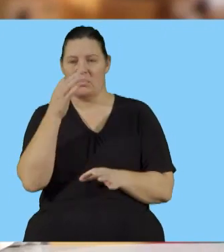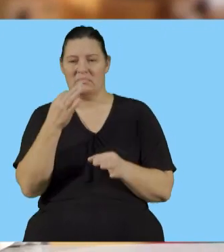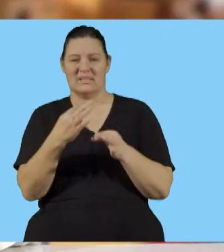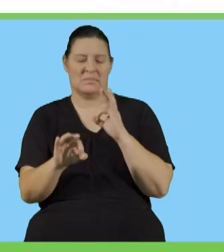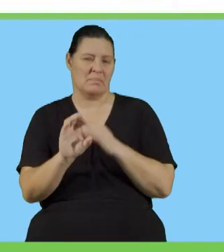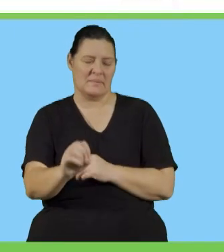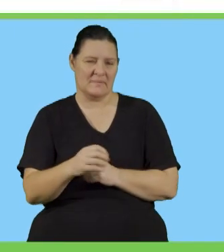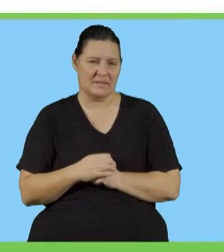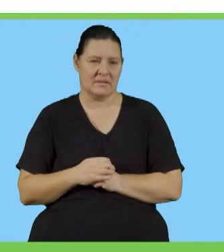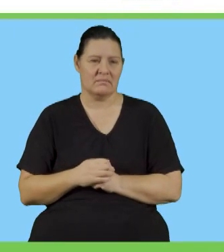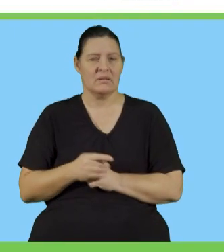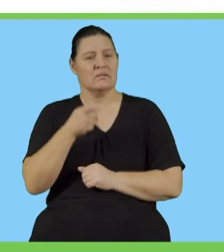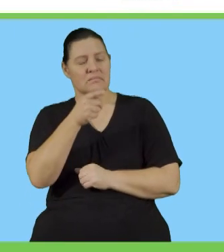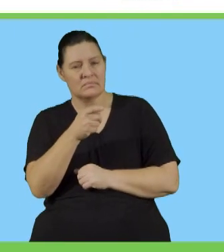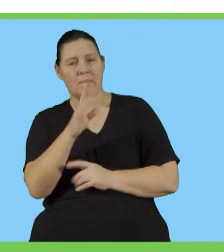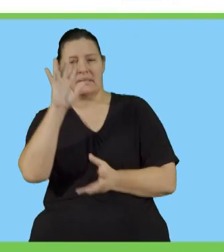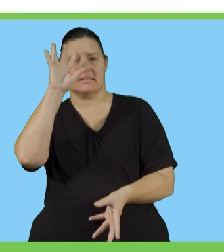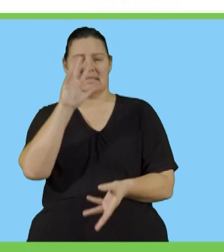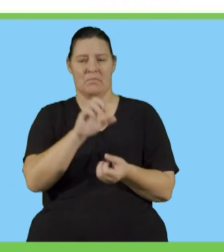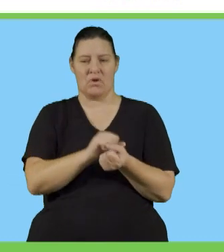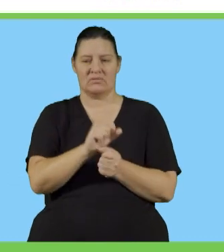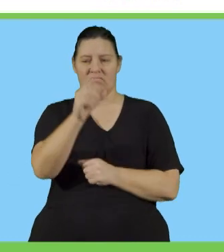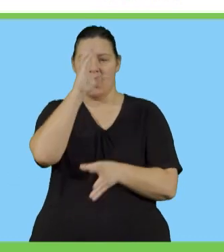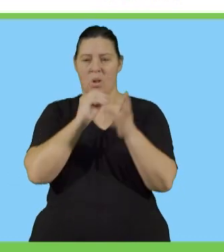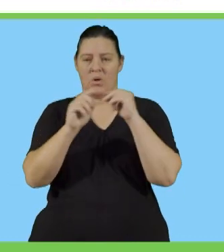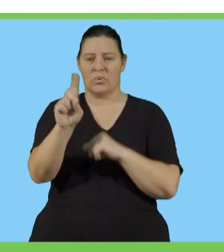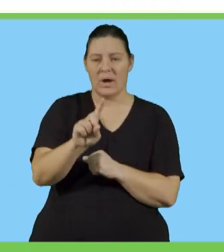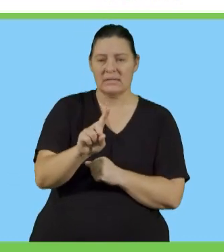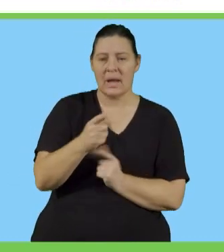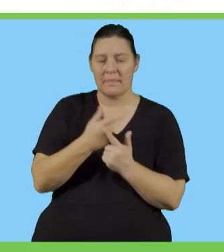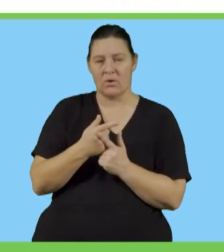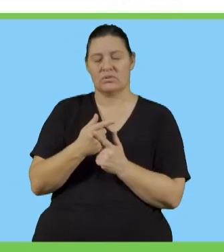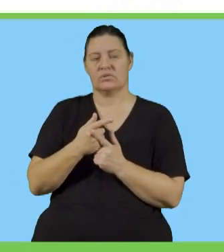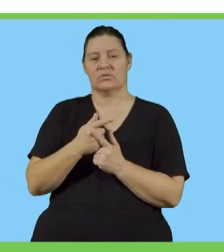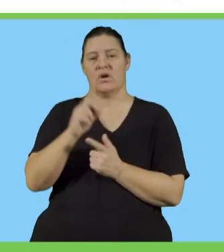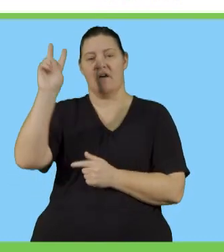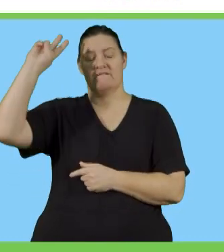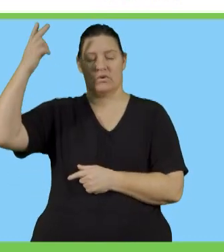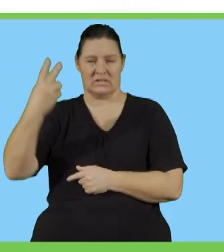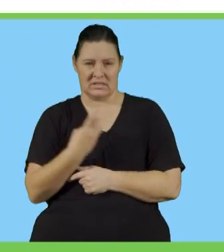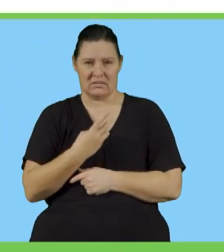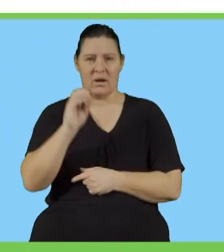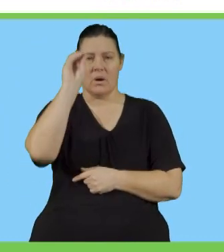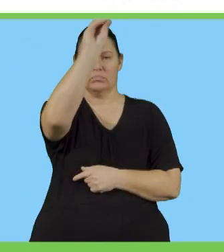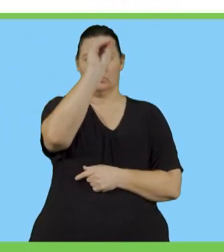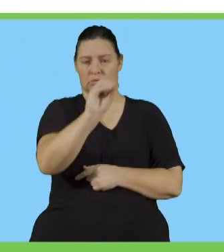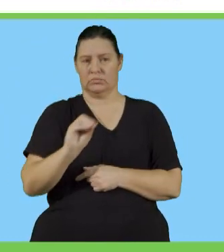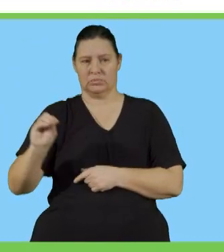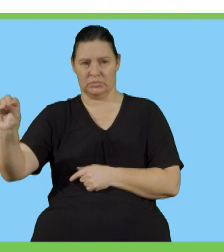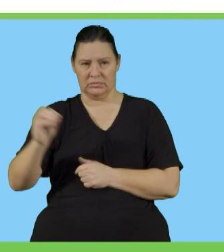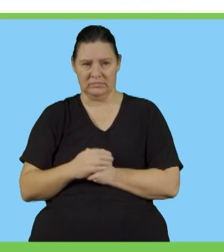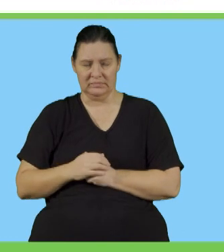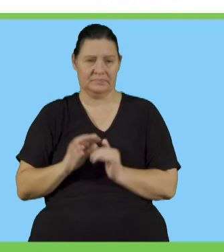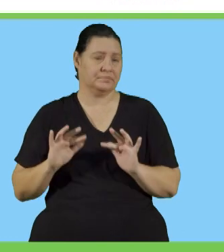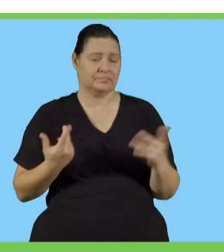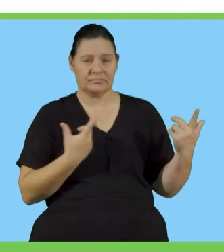simple. Here you are going to have to summarize what you have learned about photosynthesis in the diagram alongside.